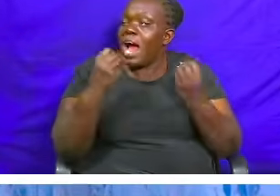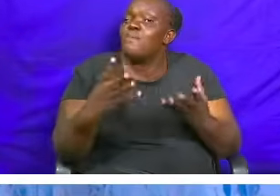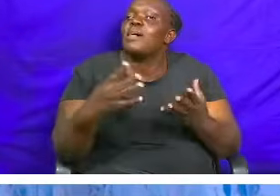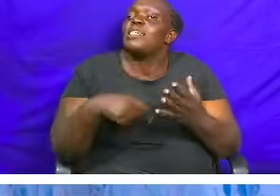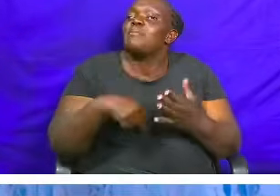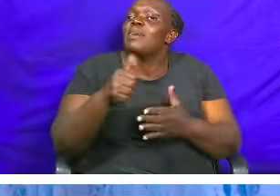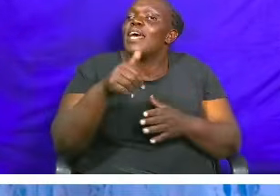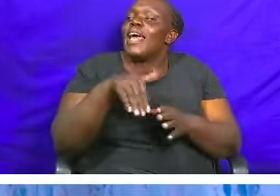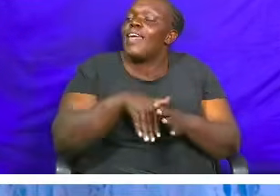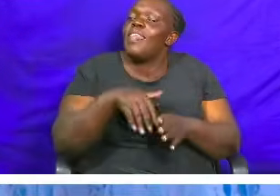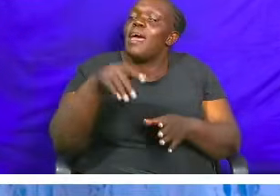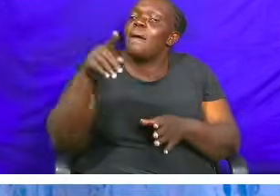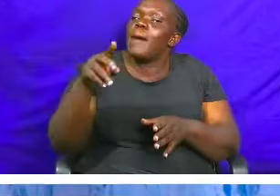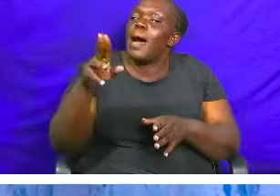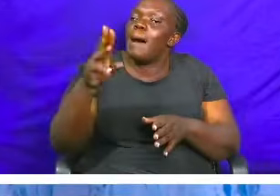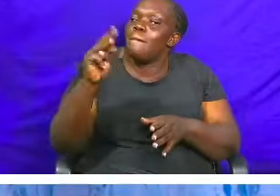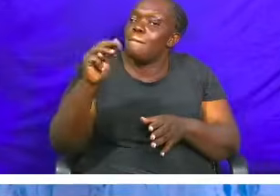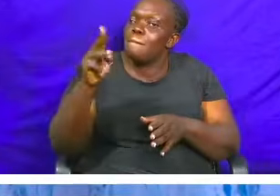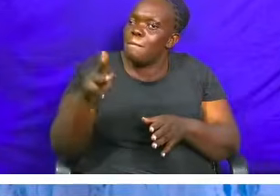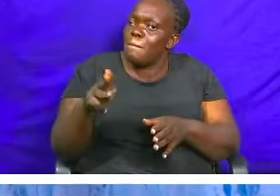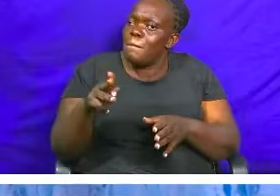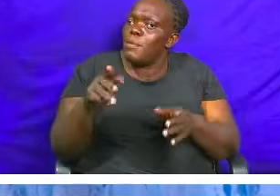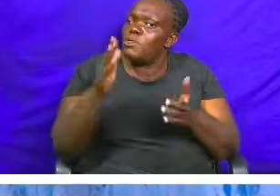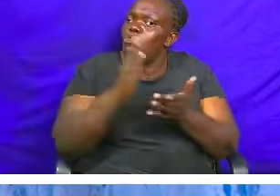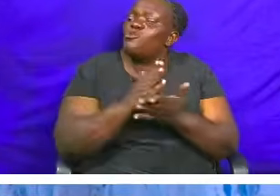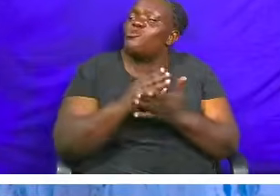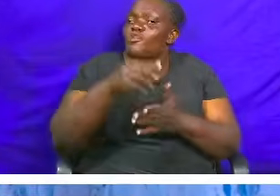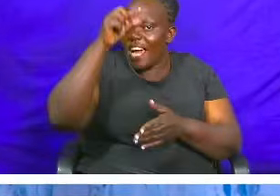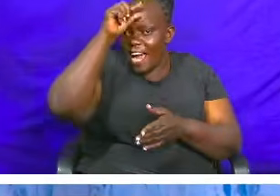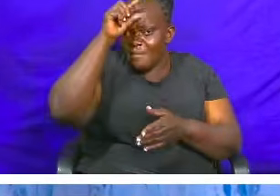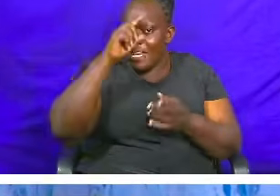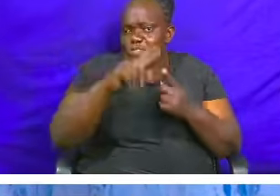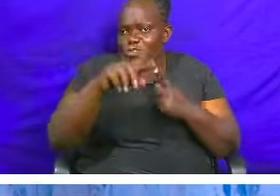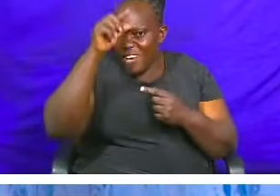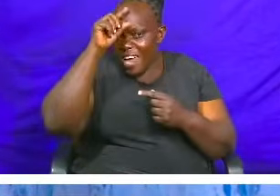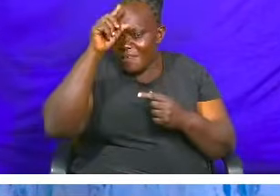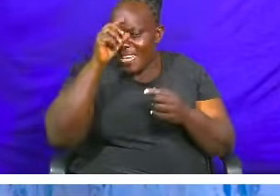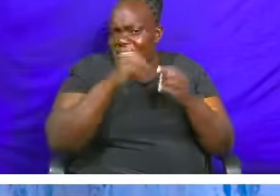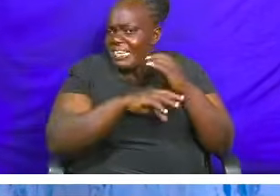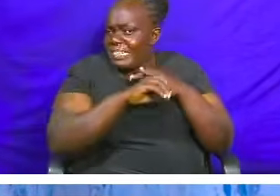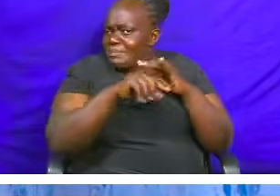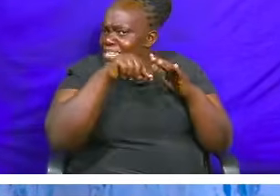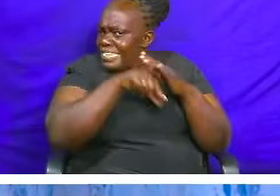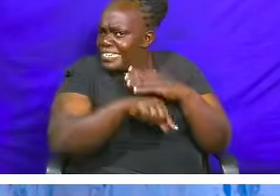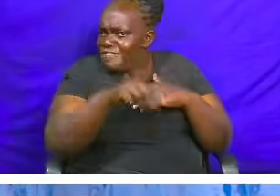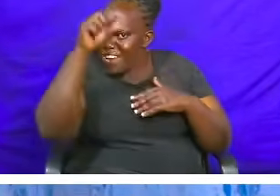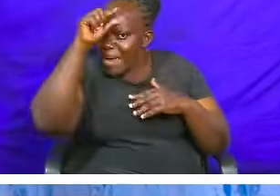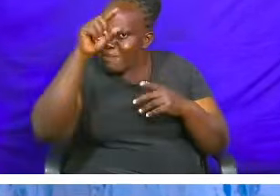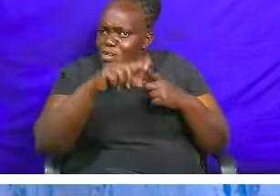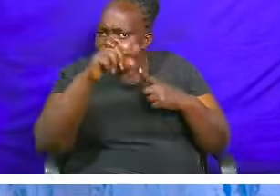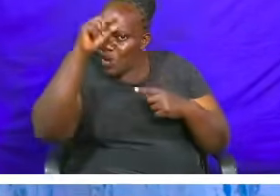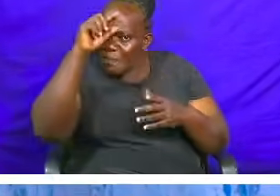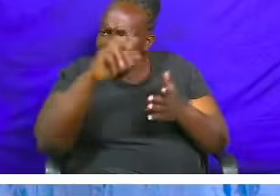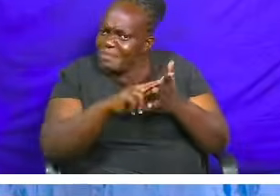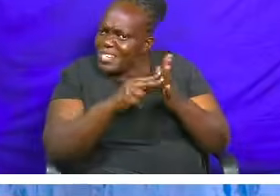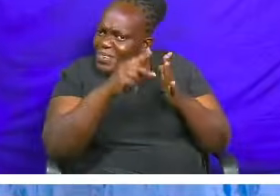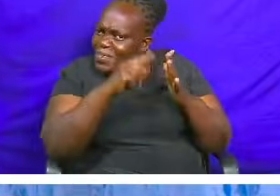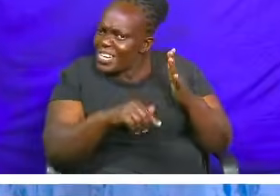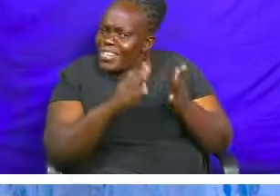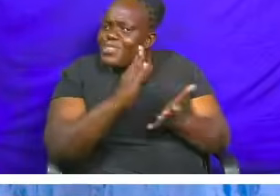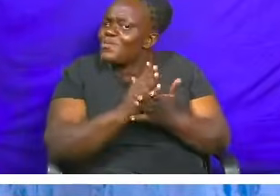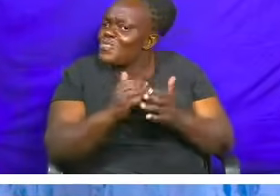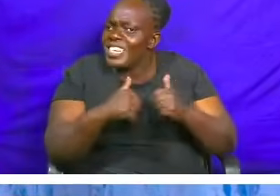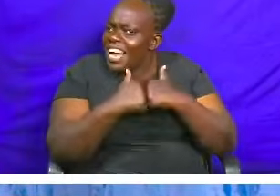at the pump? And what is it about G2G? What is this G2G? Je, ni kizungumkuti ama ni